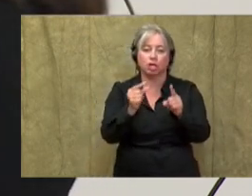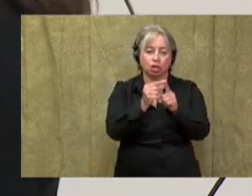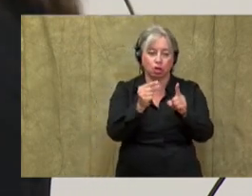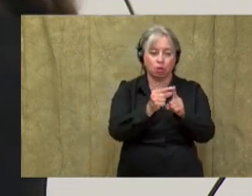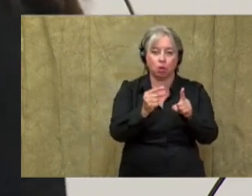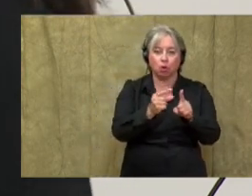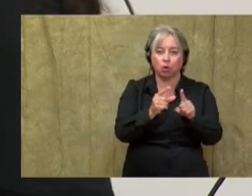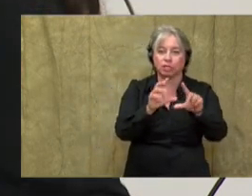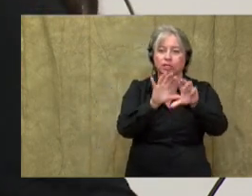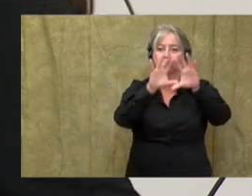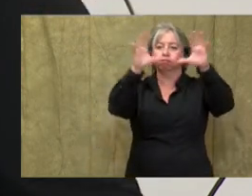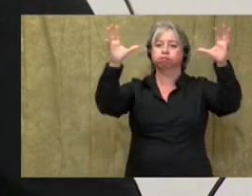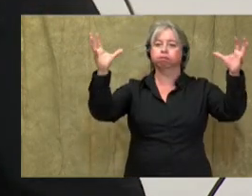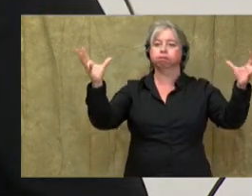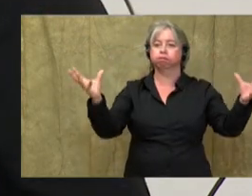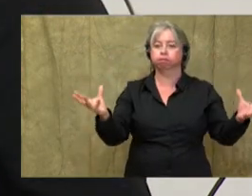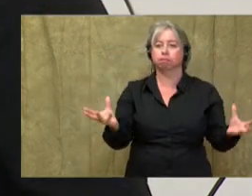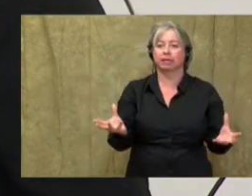big picture.